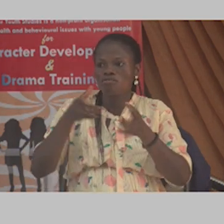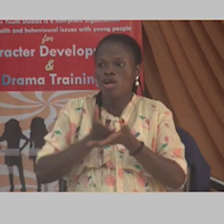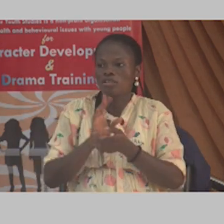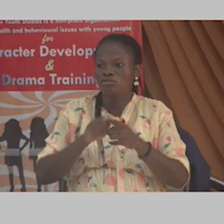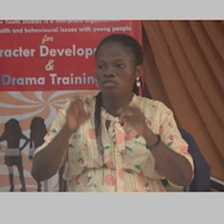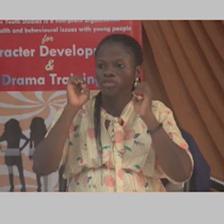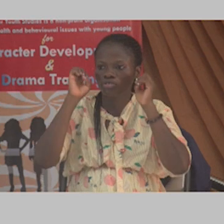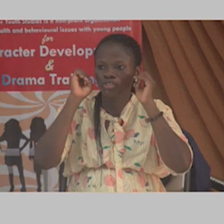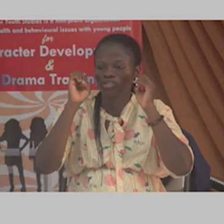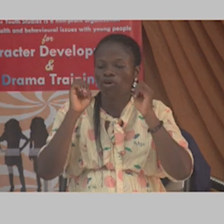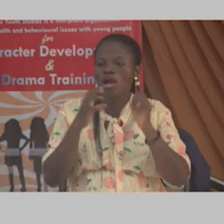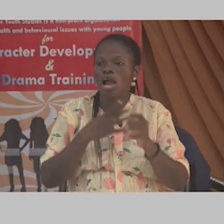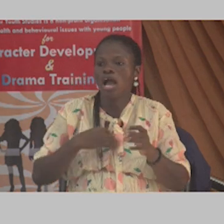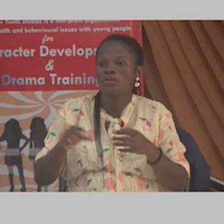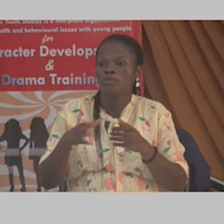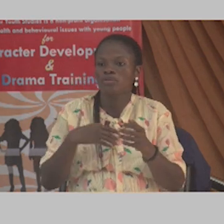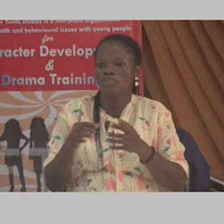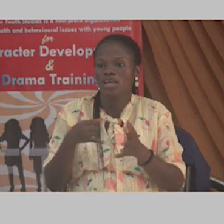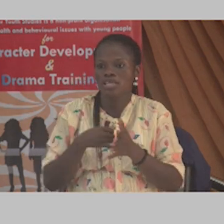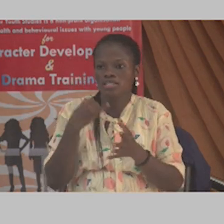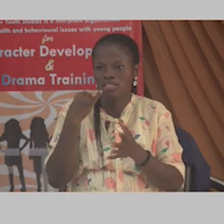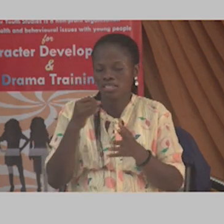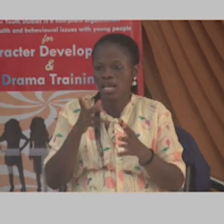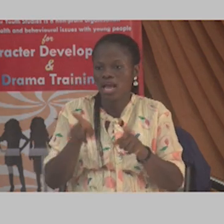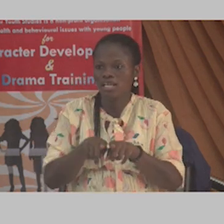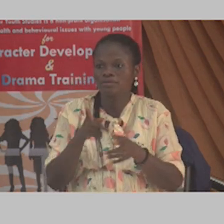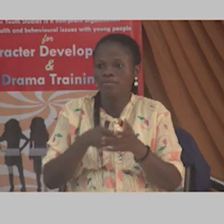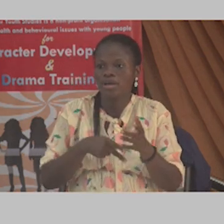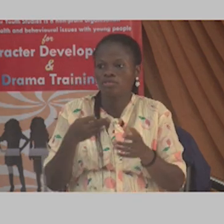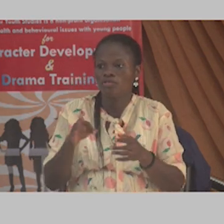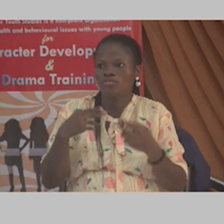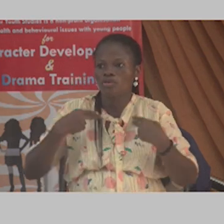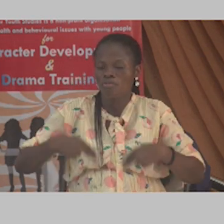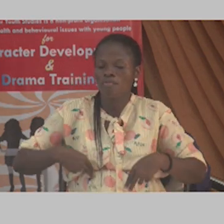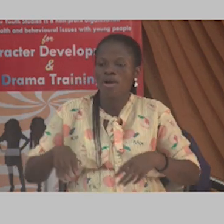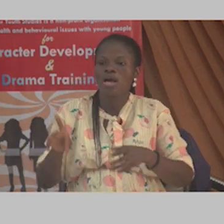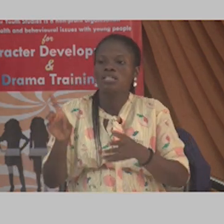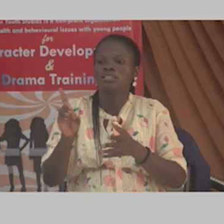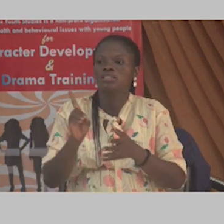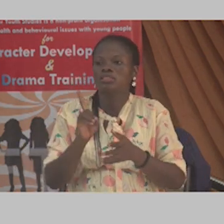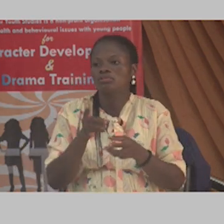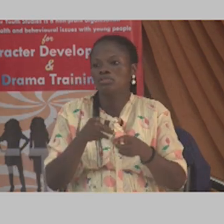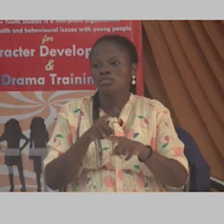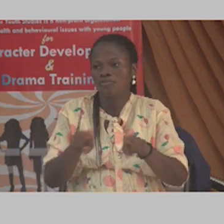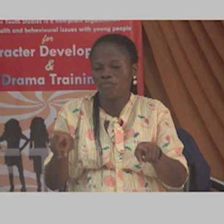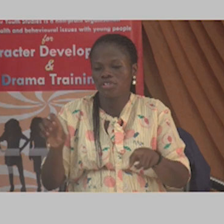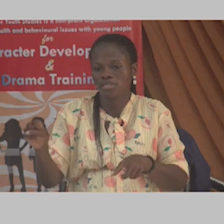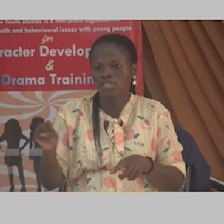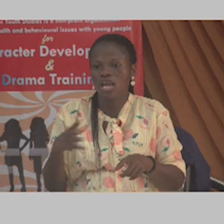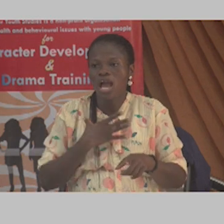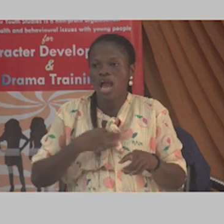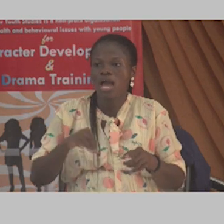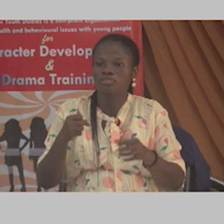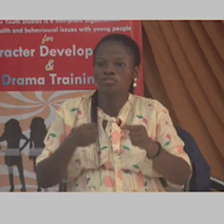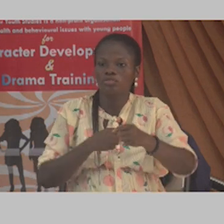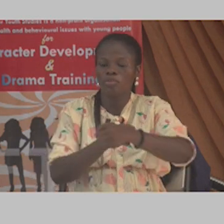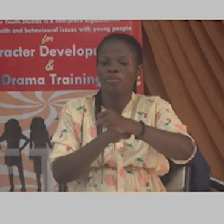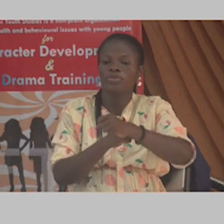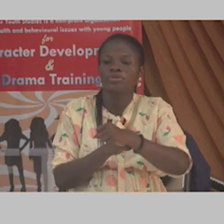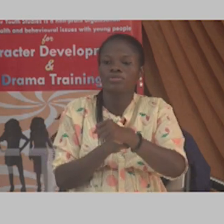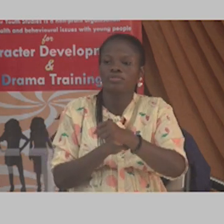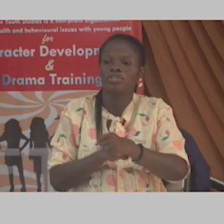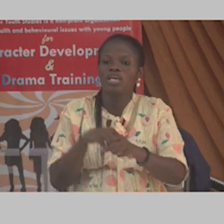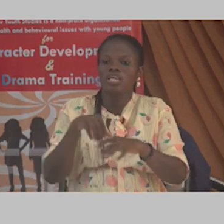recognizes disability as a part of human diversity that must be respected and supported